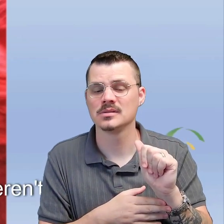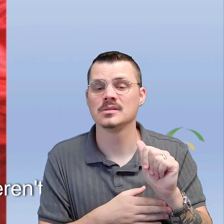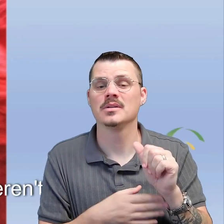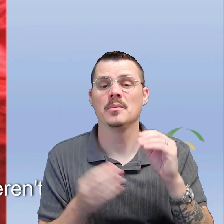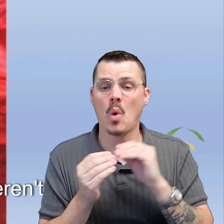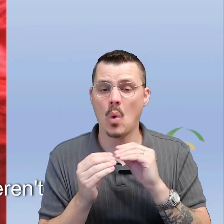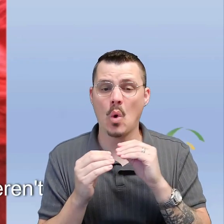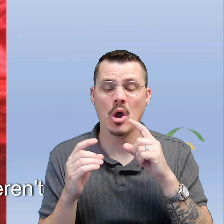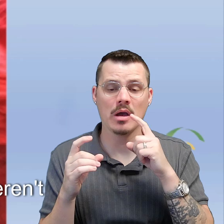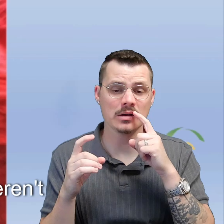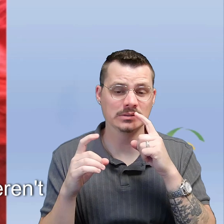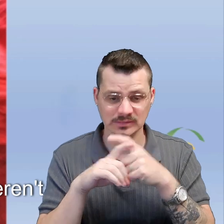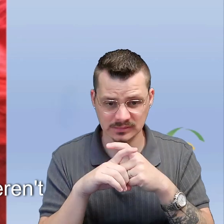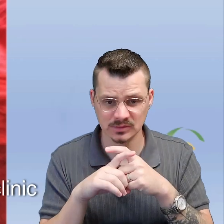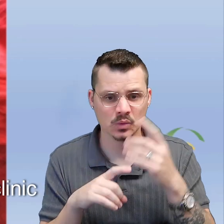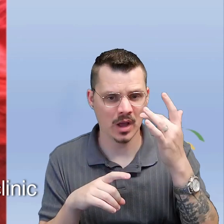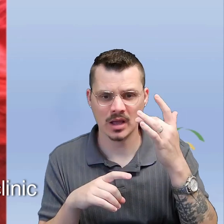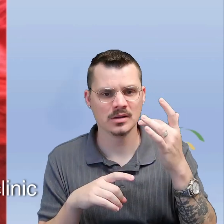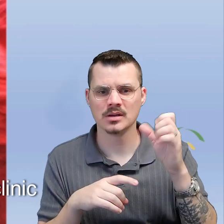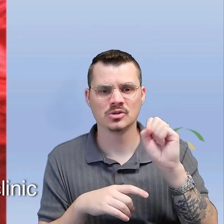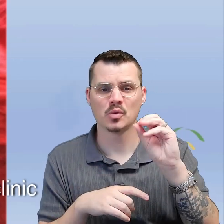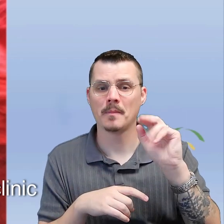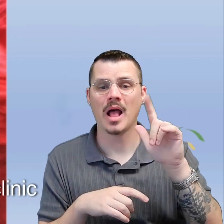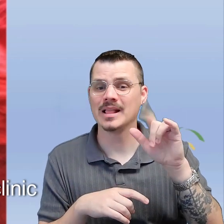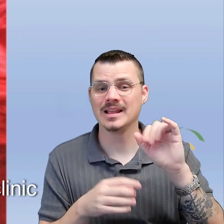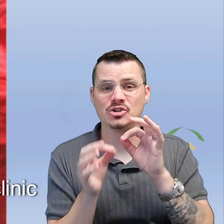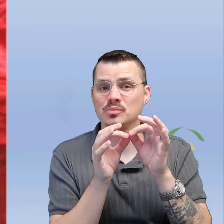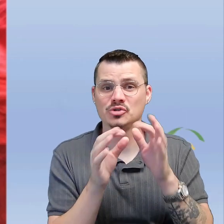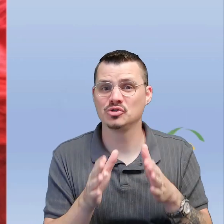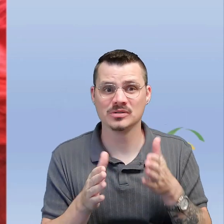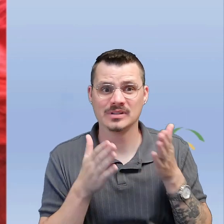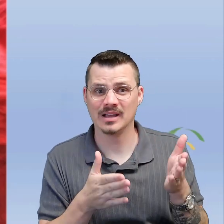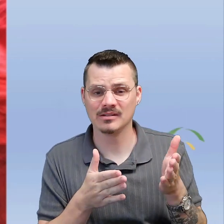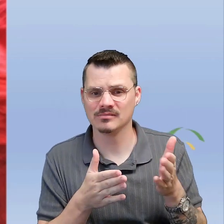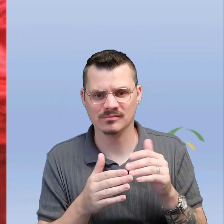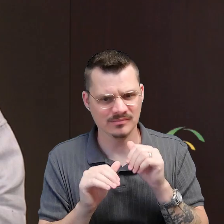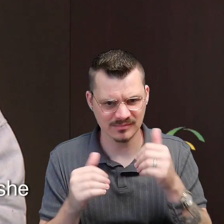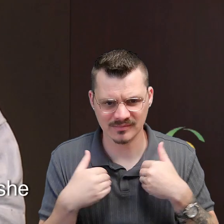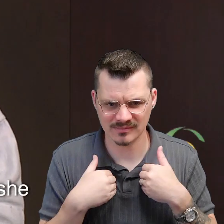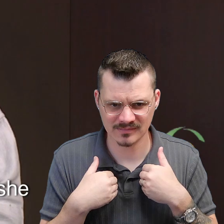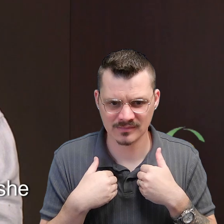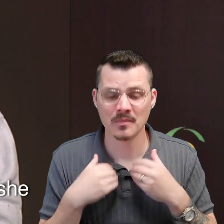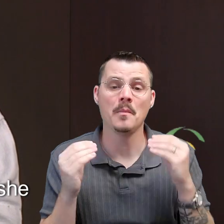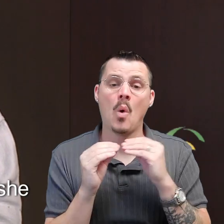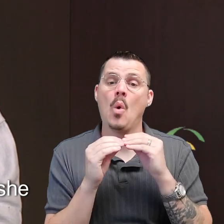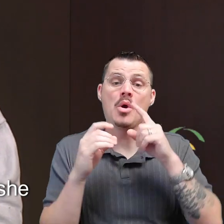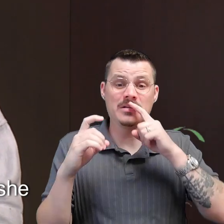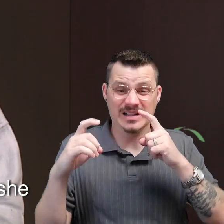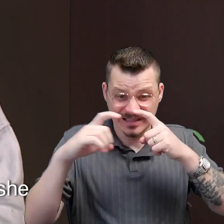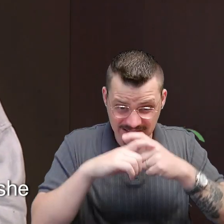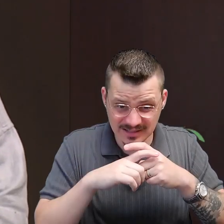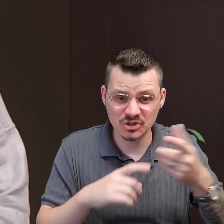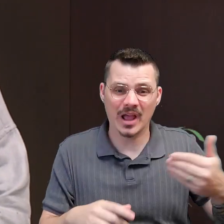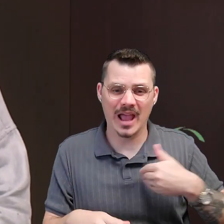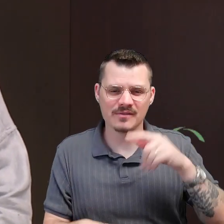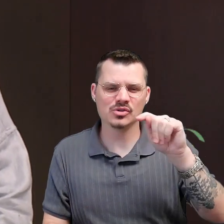Further complicated because there weren't that many Somali interpreters in the clinic for a while. Further complicated by the fact that